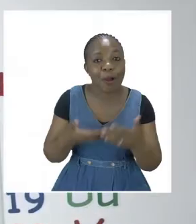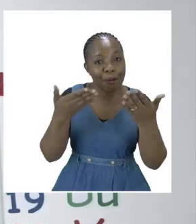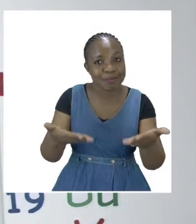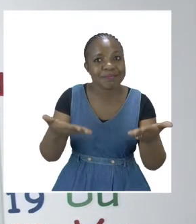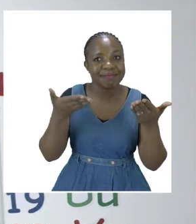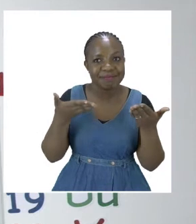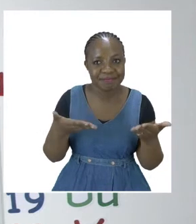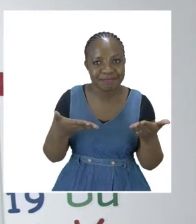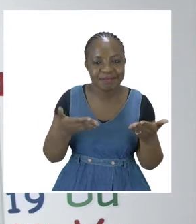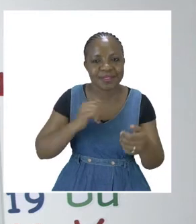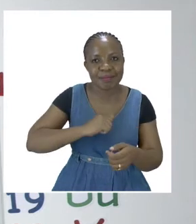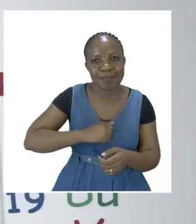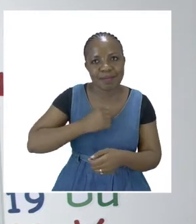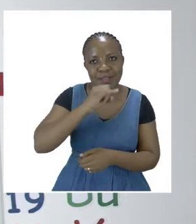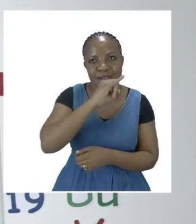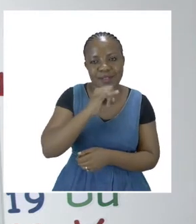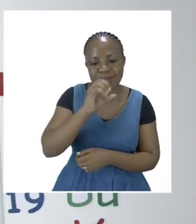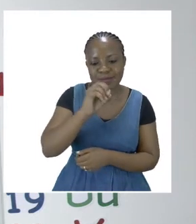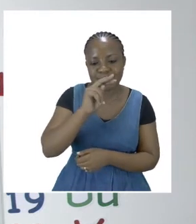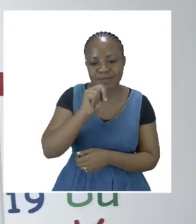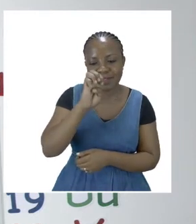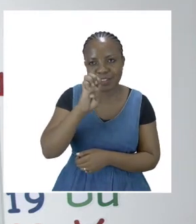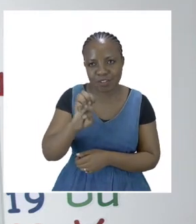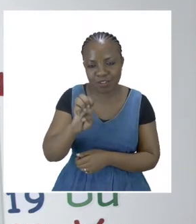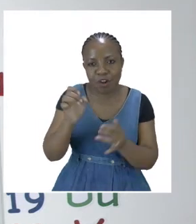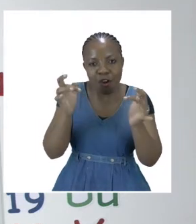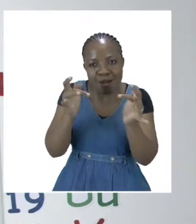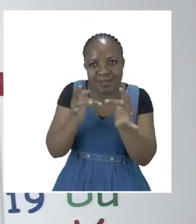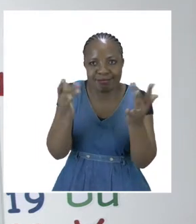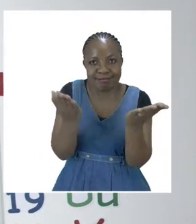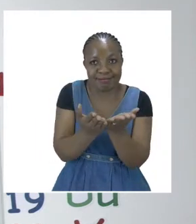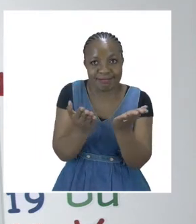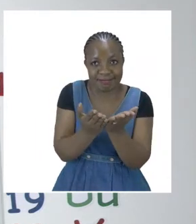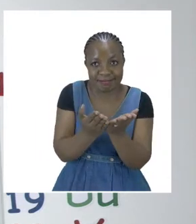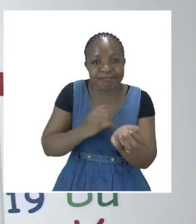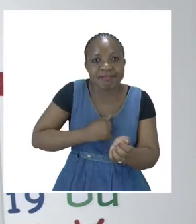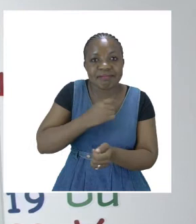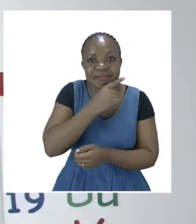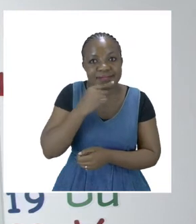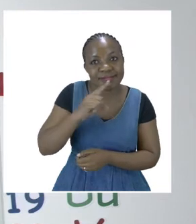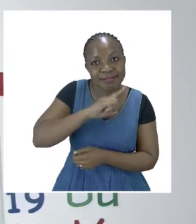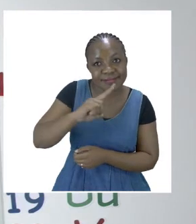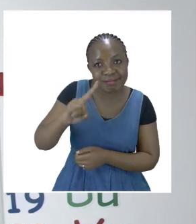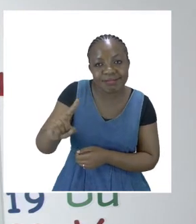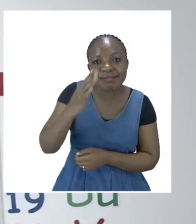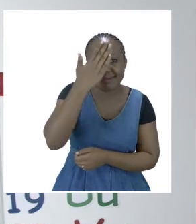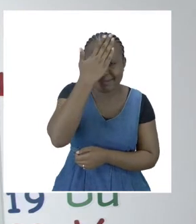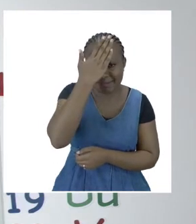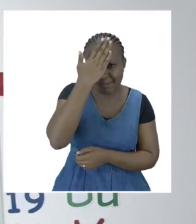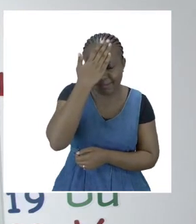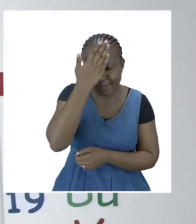Welcome to My Zone Online School. My name is Teacher Mutsa. Get your education